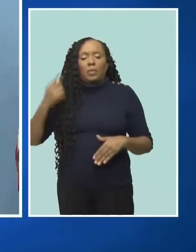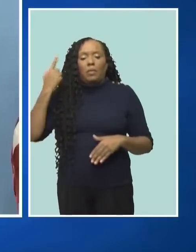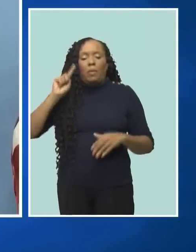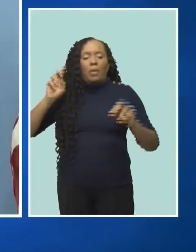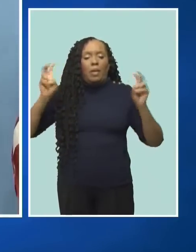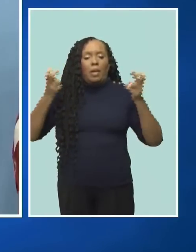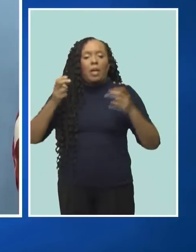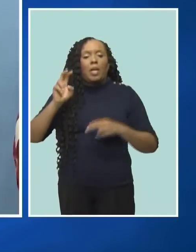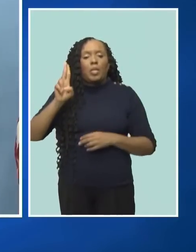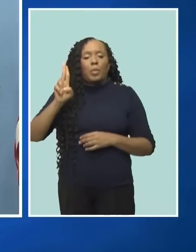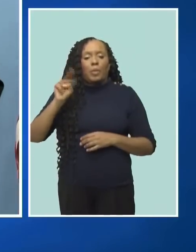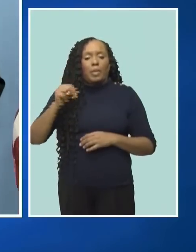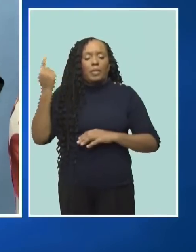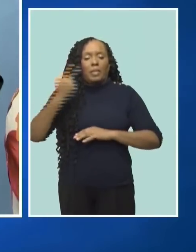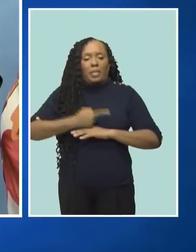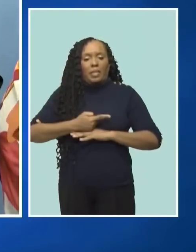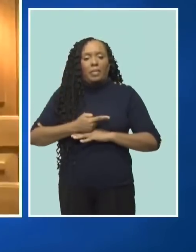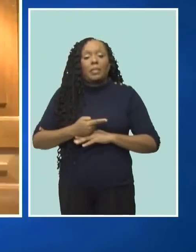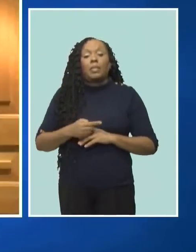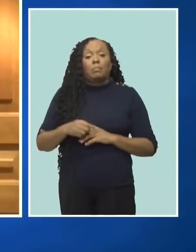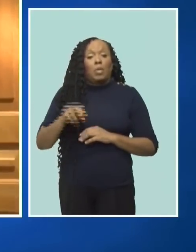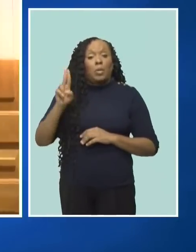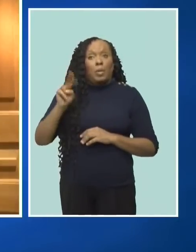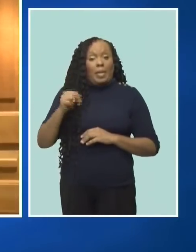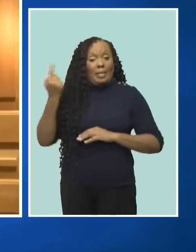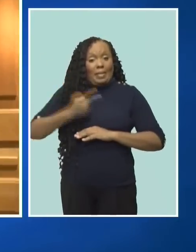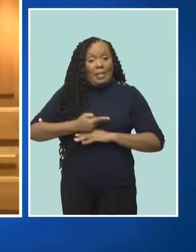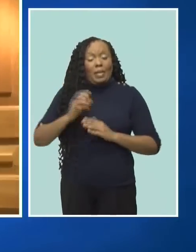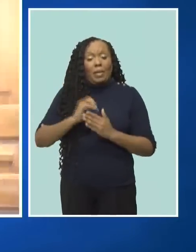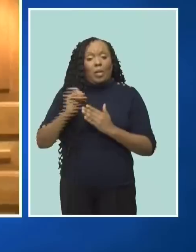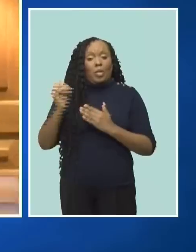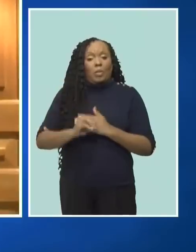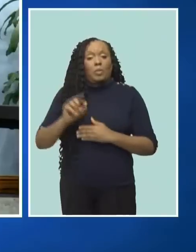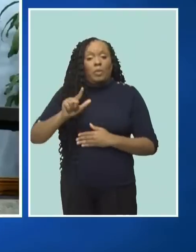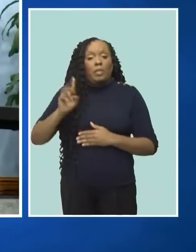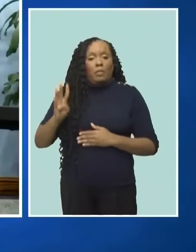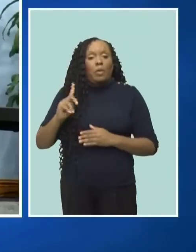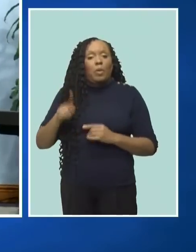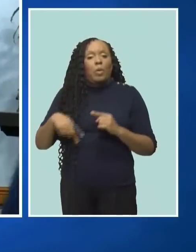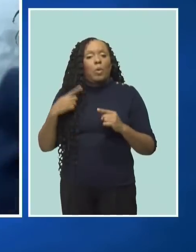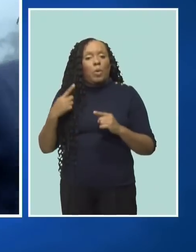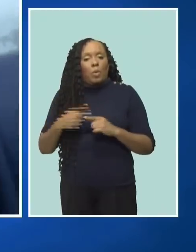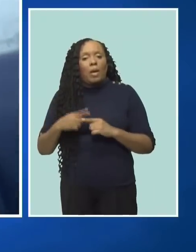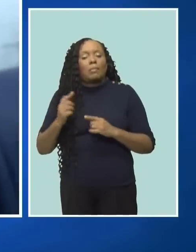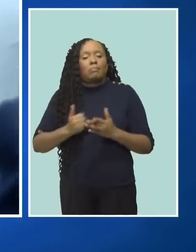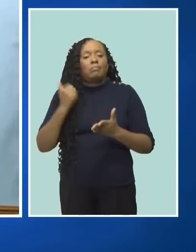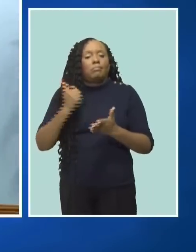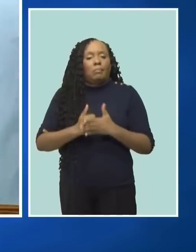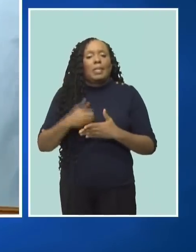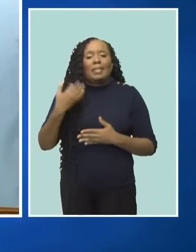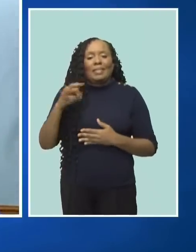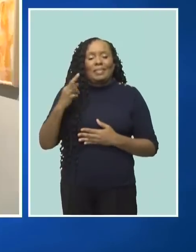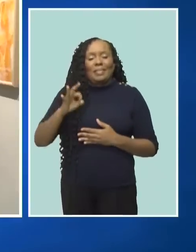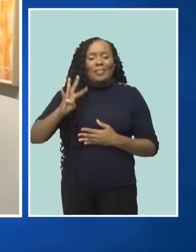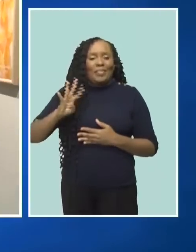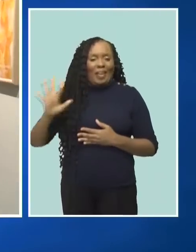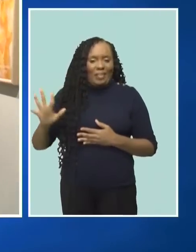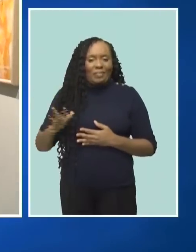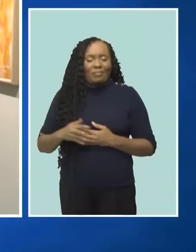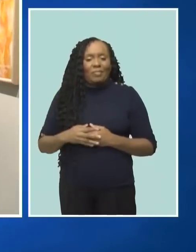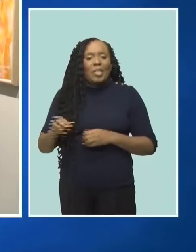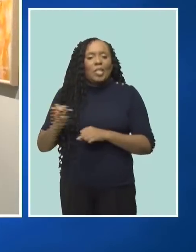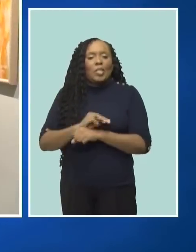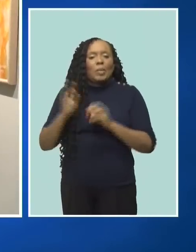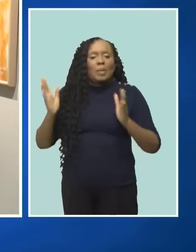Day. UN Day was observed on October 24th, the day the United Nations Charter came into force in 1945.